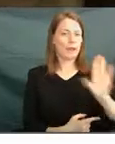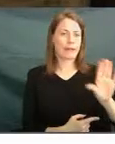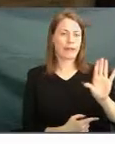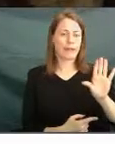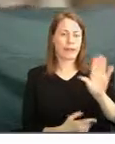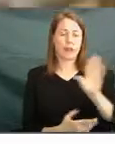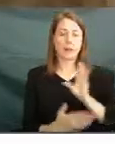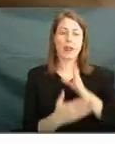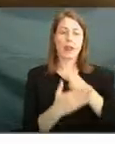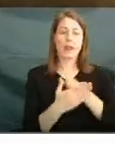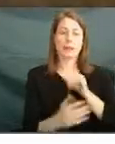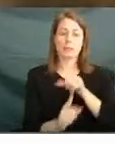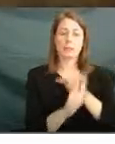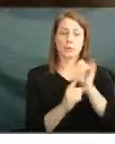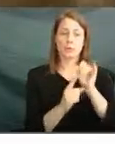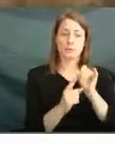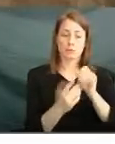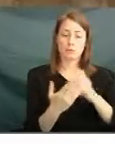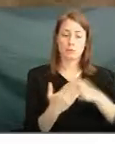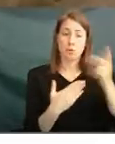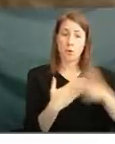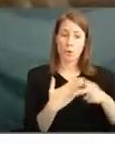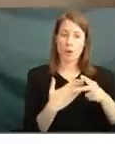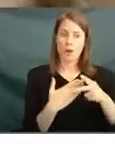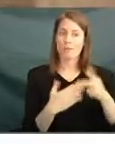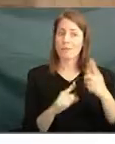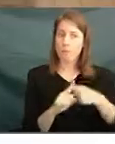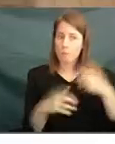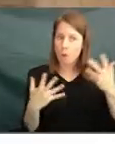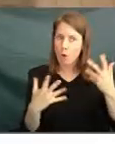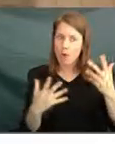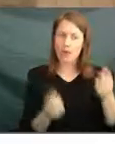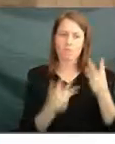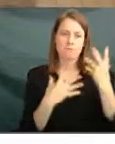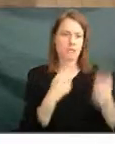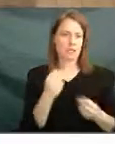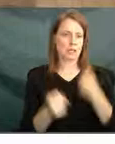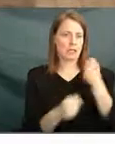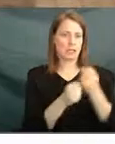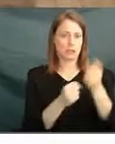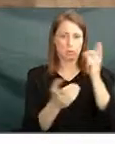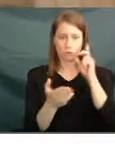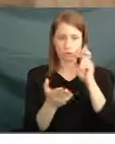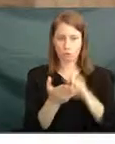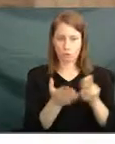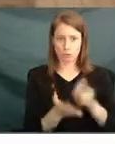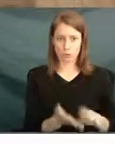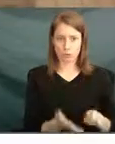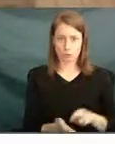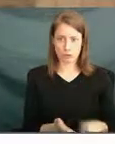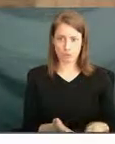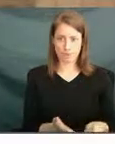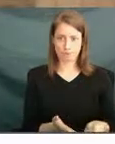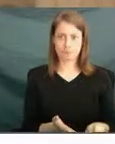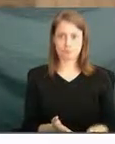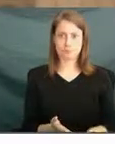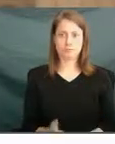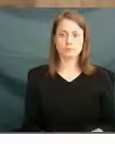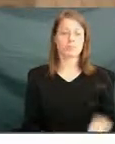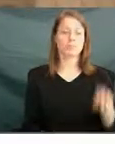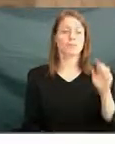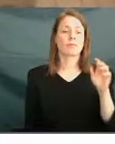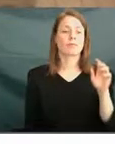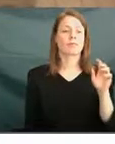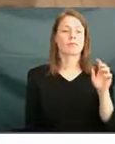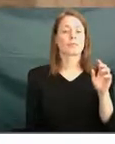Professor Arling Rølum. The key is really that you say to the pupils that I